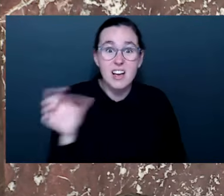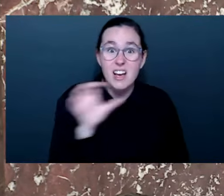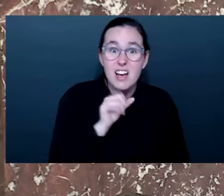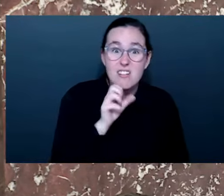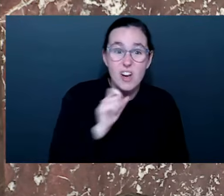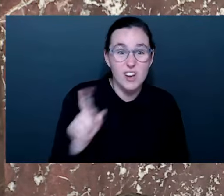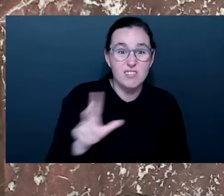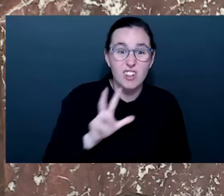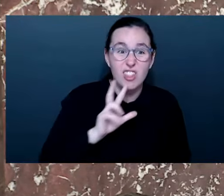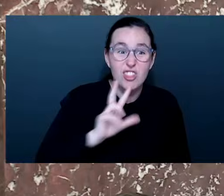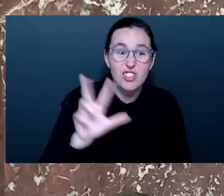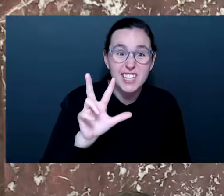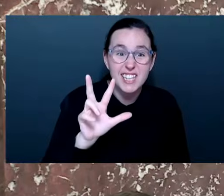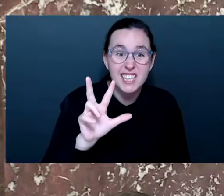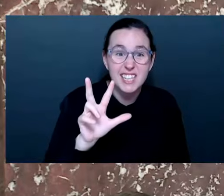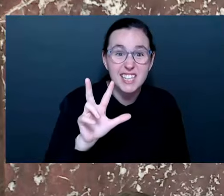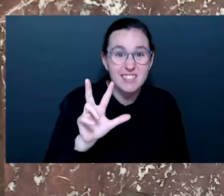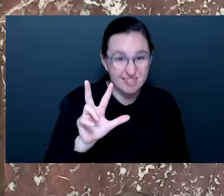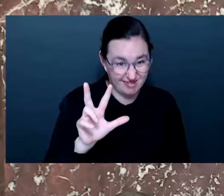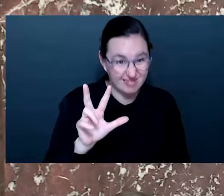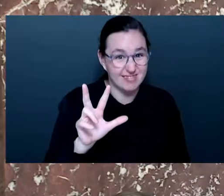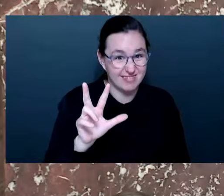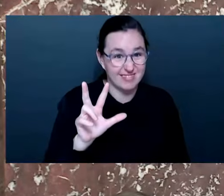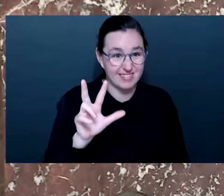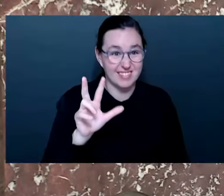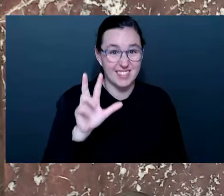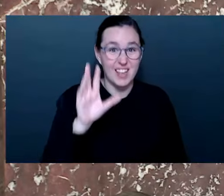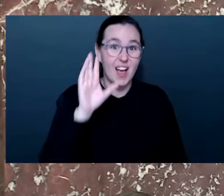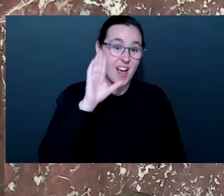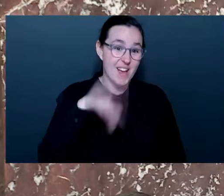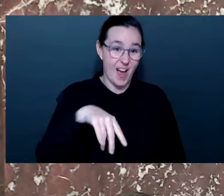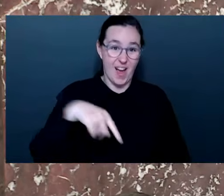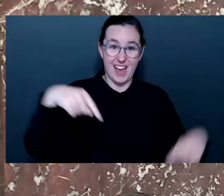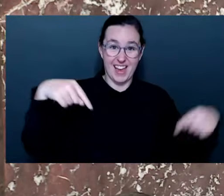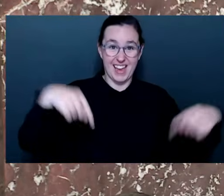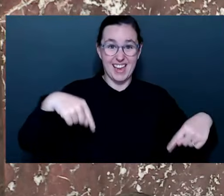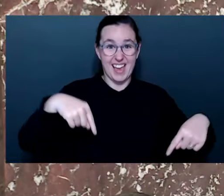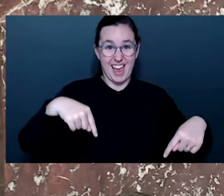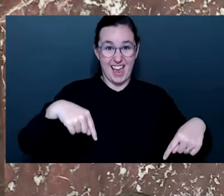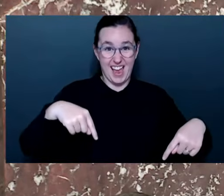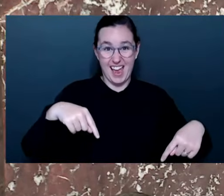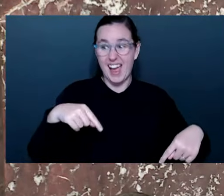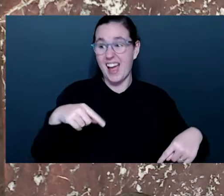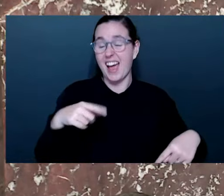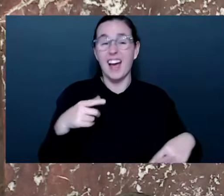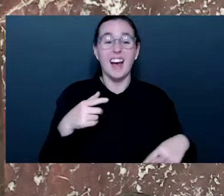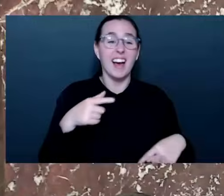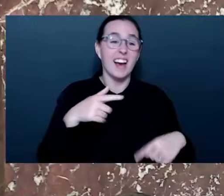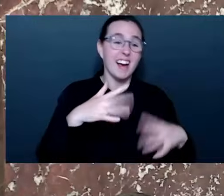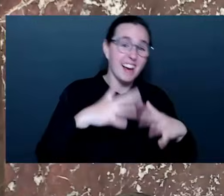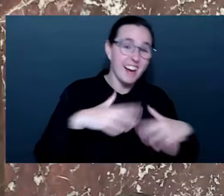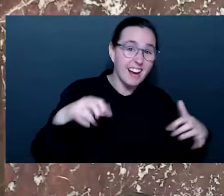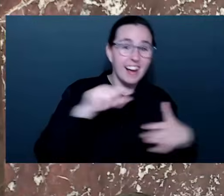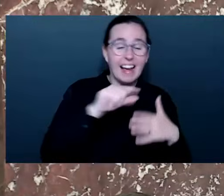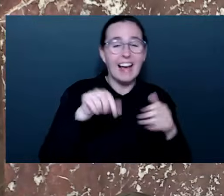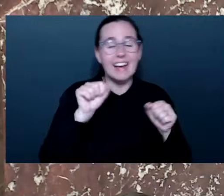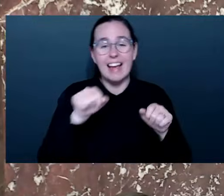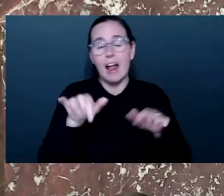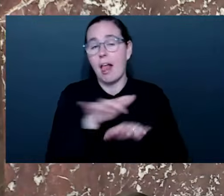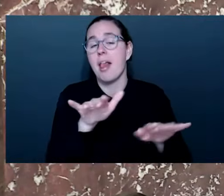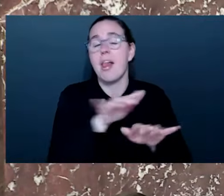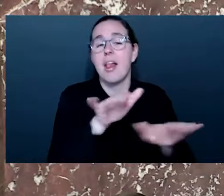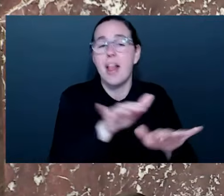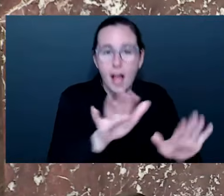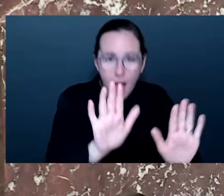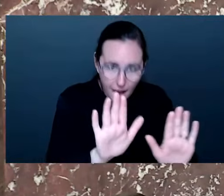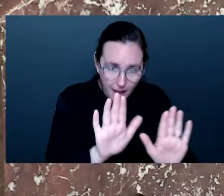take things and spin them in innuendo, just to be clear, my granddaughter Azalea is not the Minister of Infrastructure's Azalea. We are